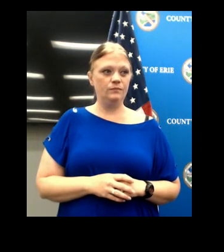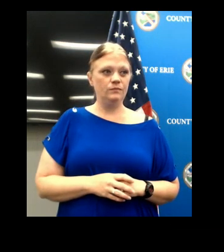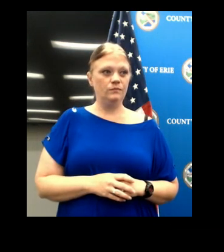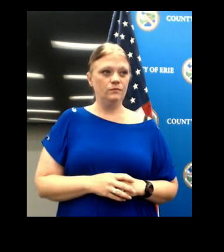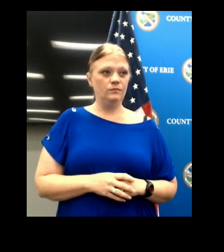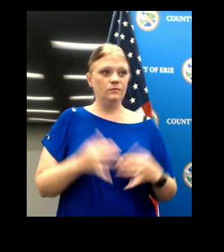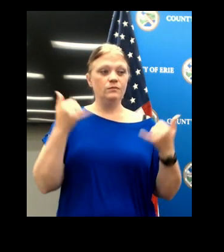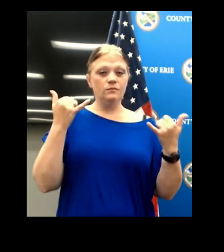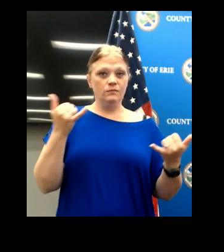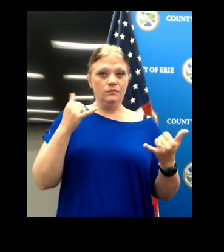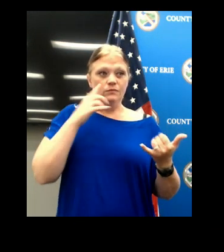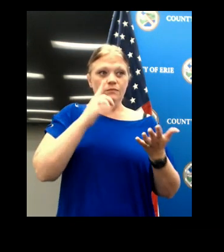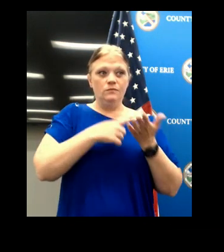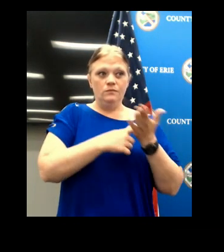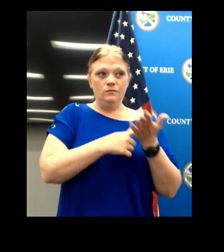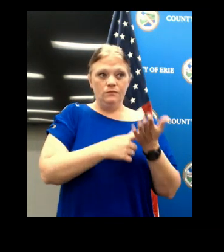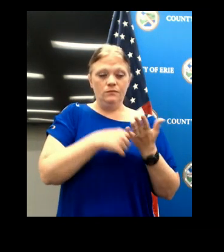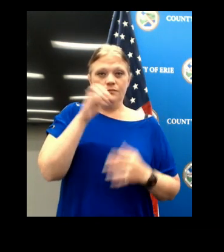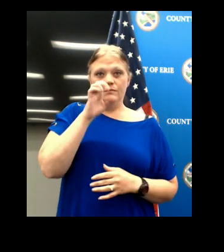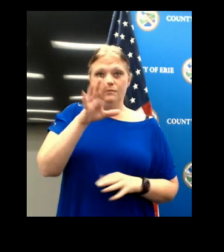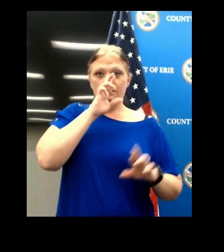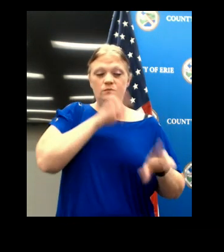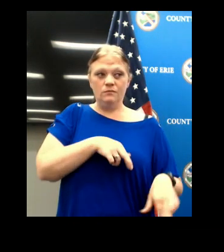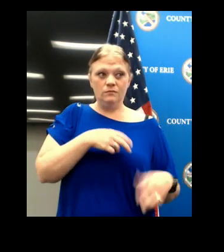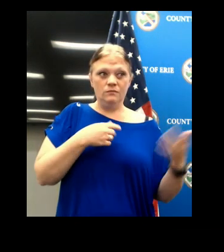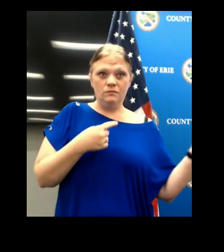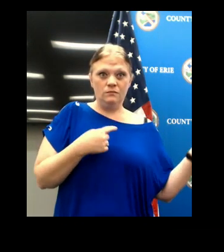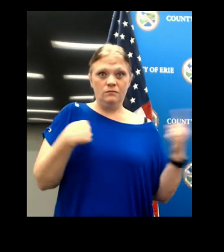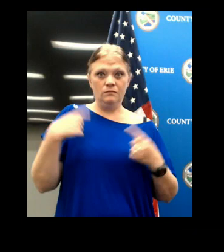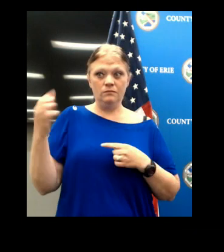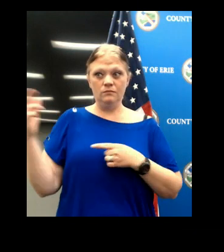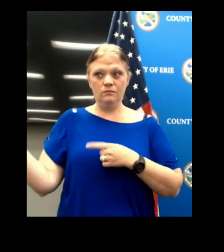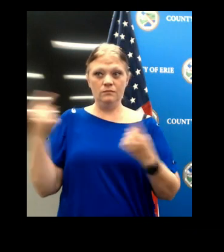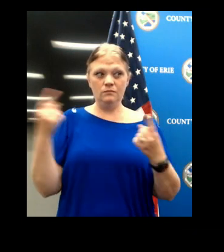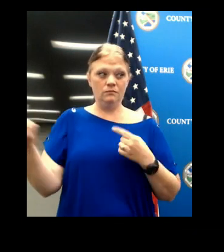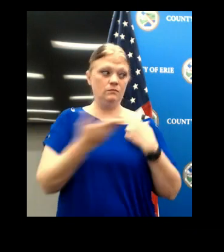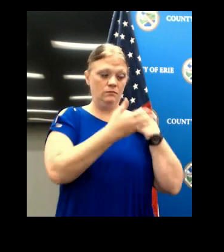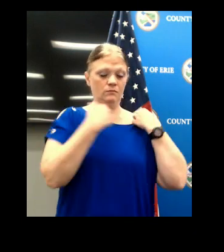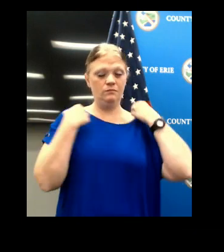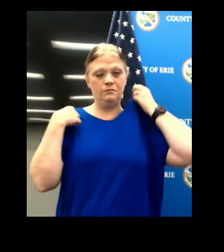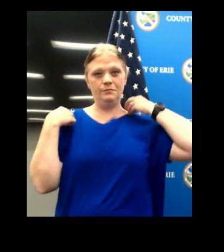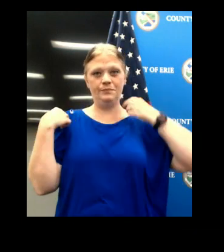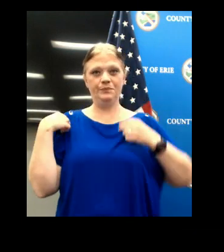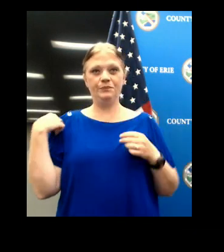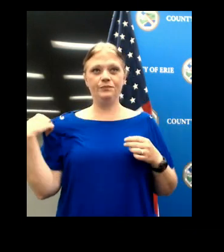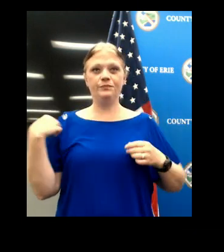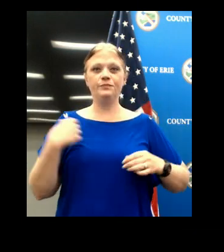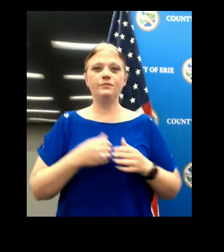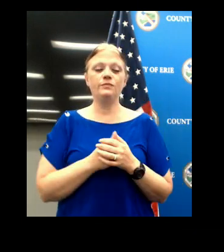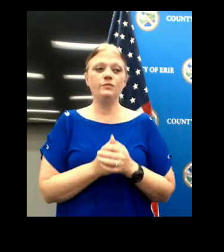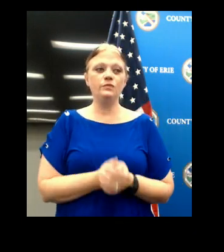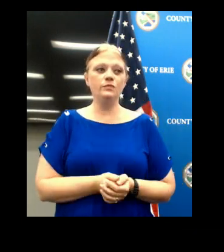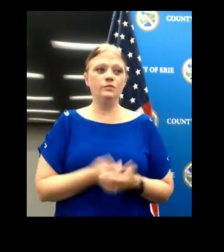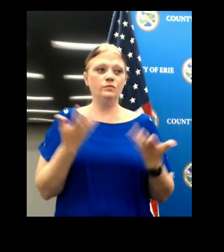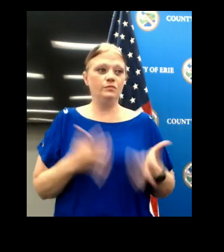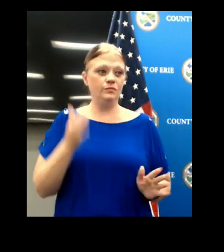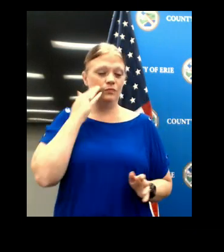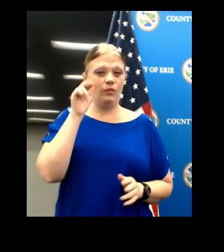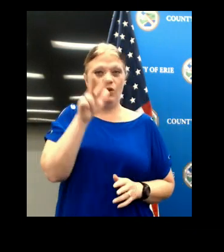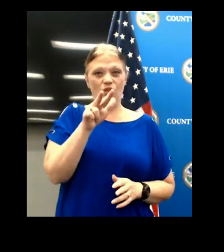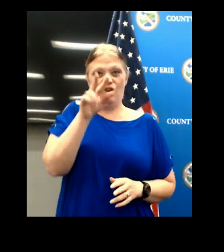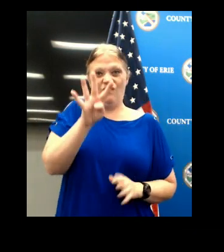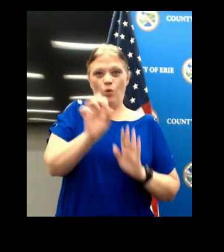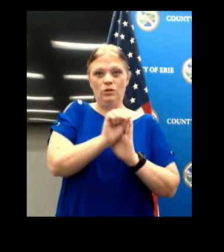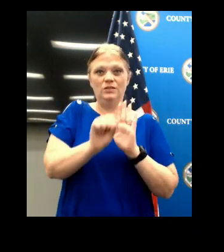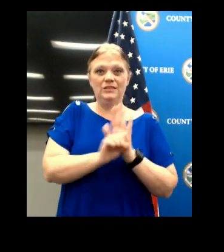talk about how Erie County responds. Do you want me to get this, or do you want to get this? So we know that there are 34 states